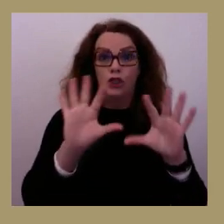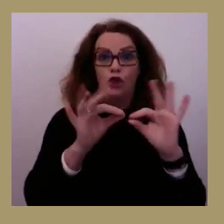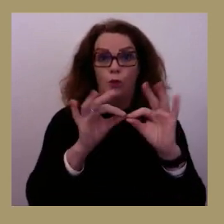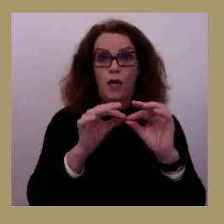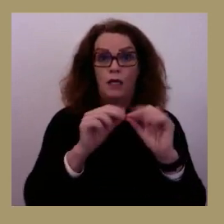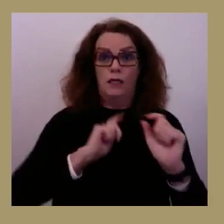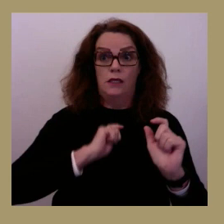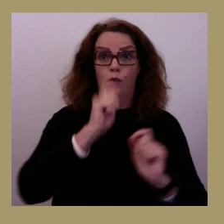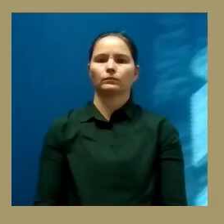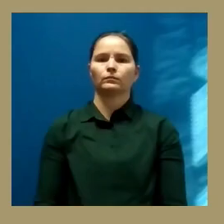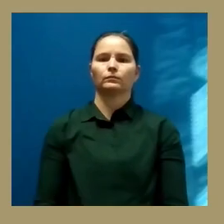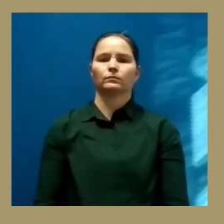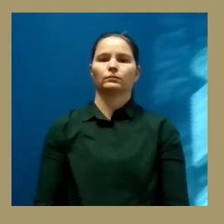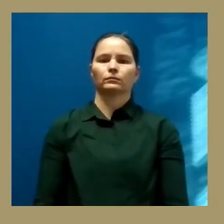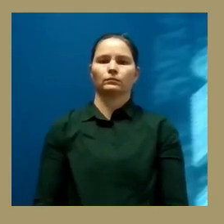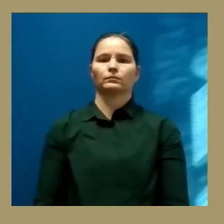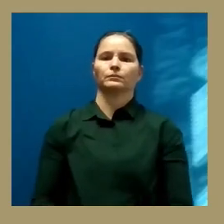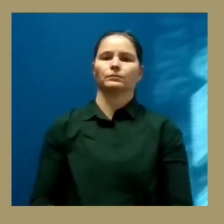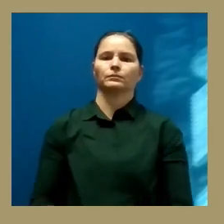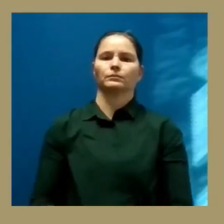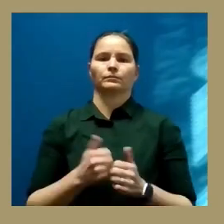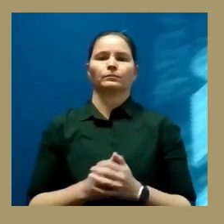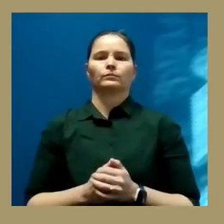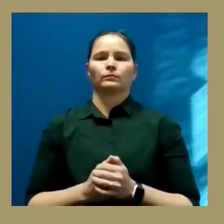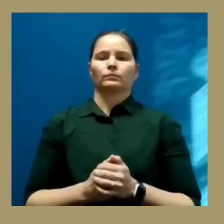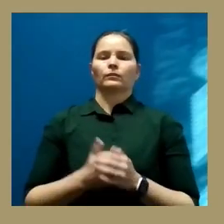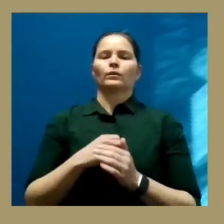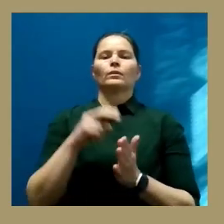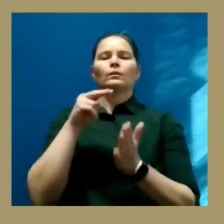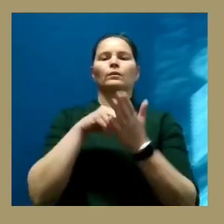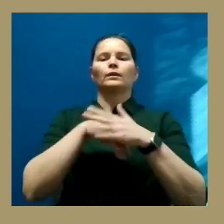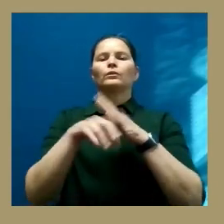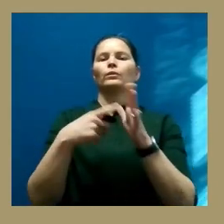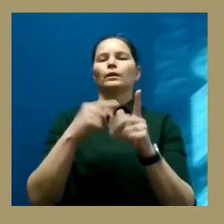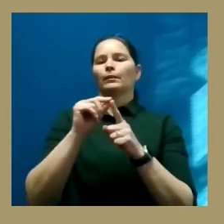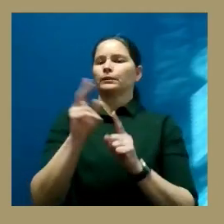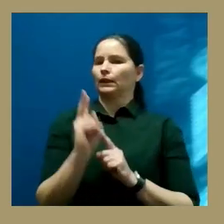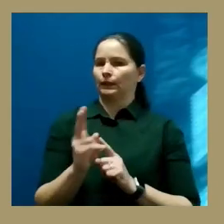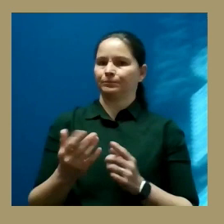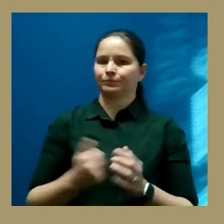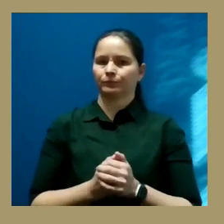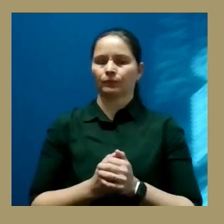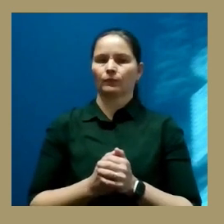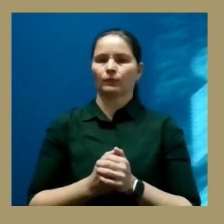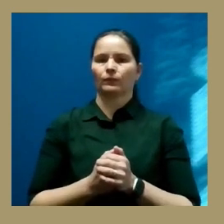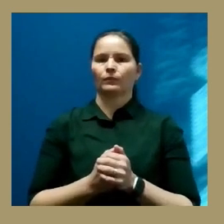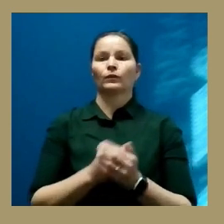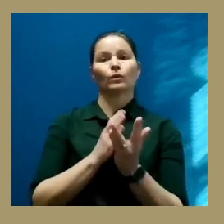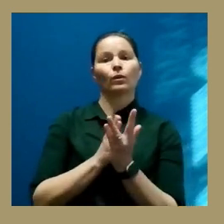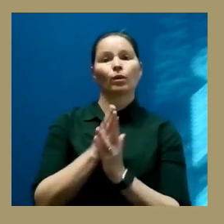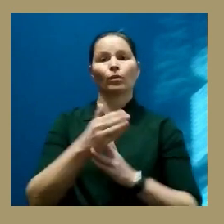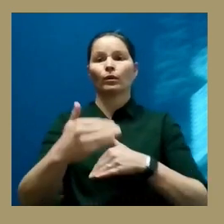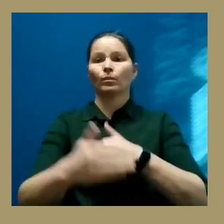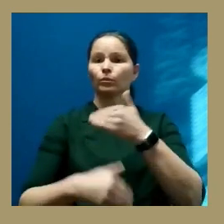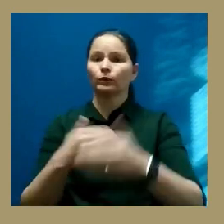PIN, and they are essentially logged back into the Service Victoria app. Essentially, that's gone through the process of creating an account